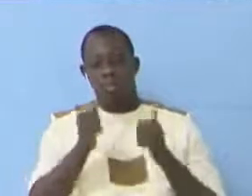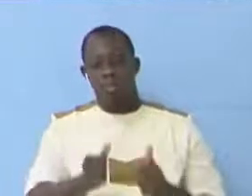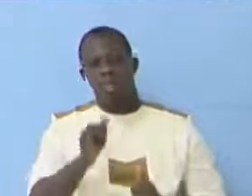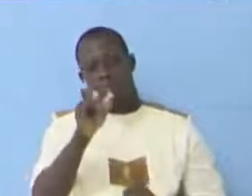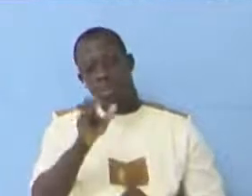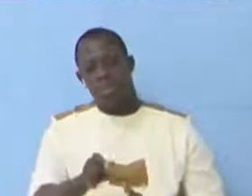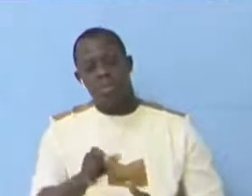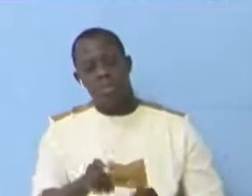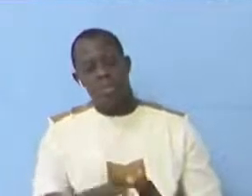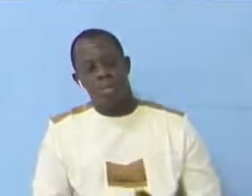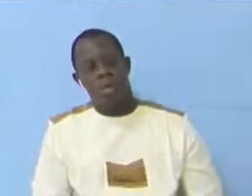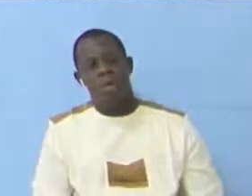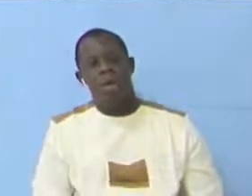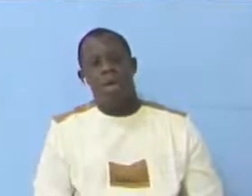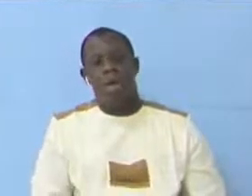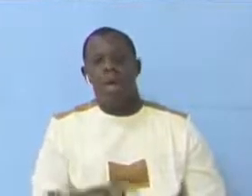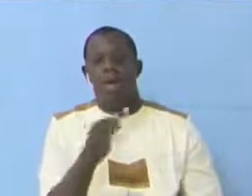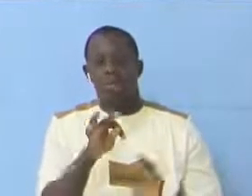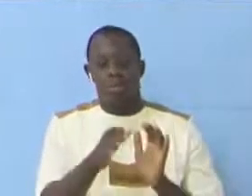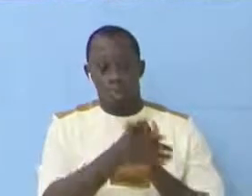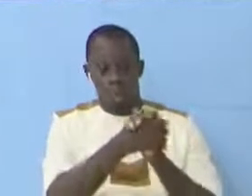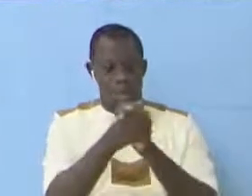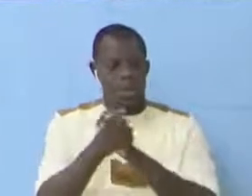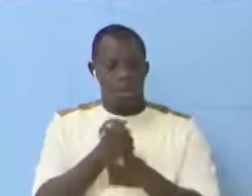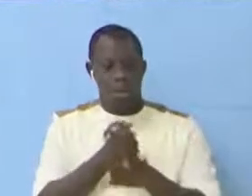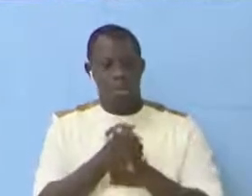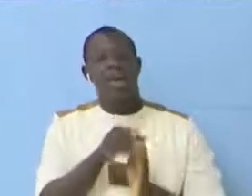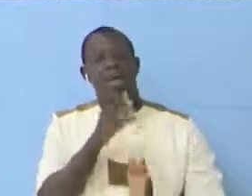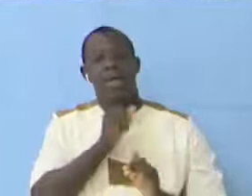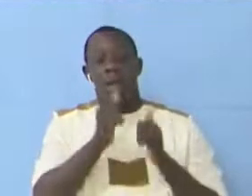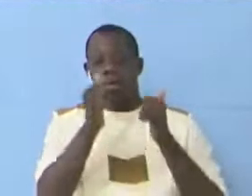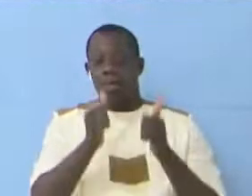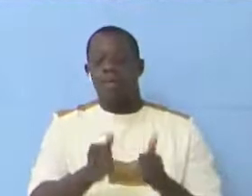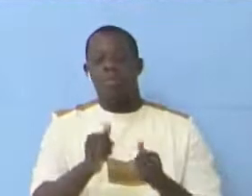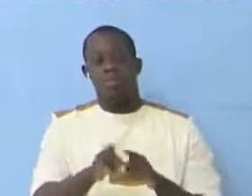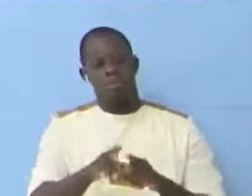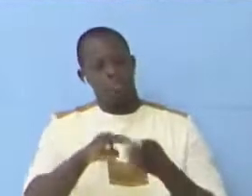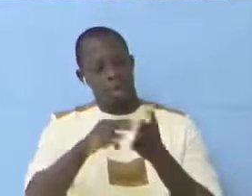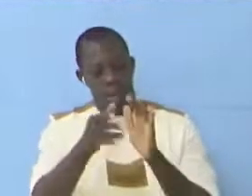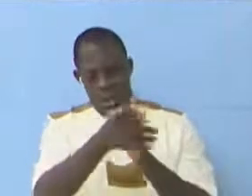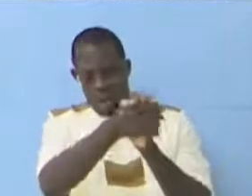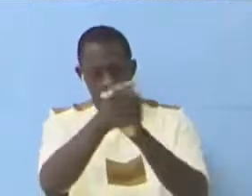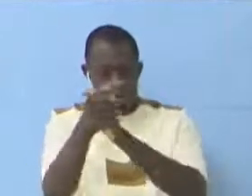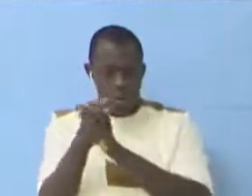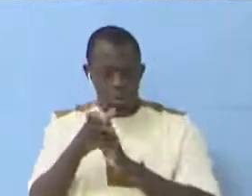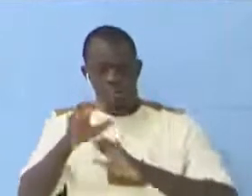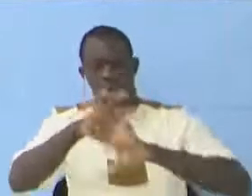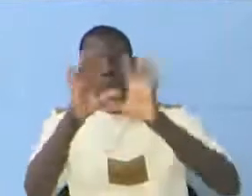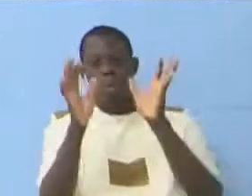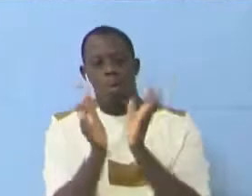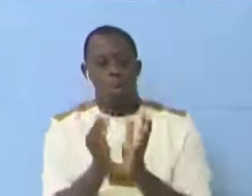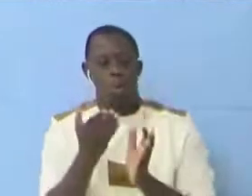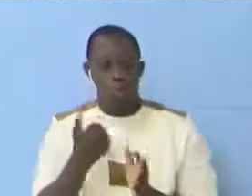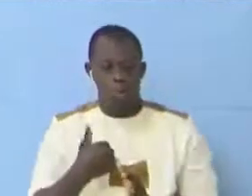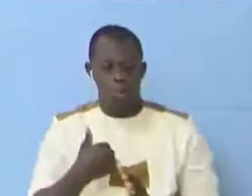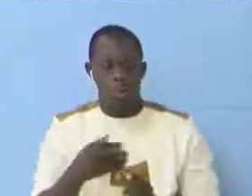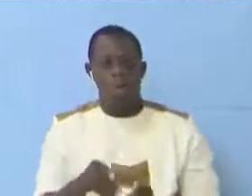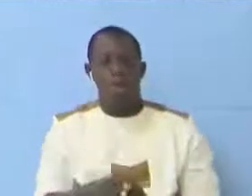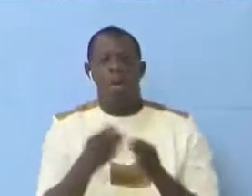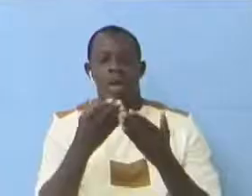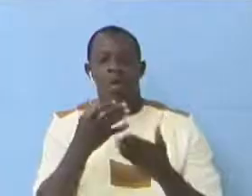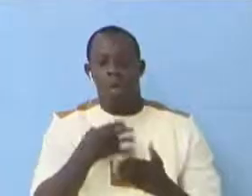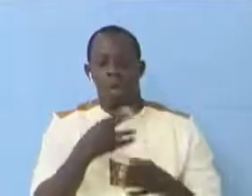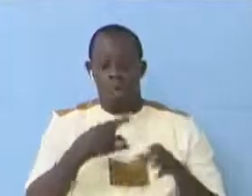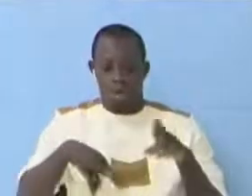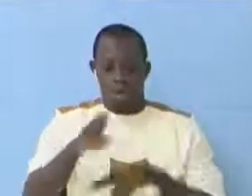chairman. suñ ko nuyoo rek yóbbaale na ñëpp. When greeting chairman, it means we have greeted everyone. waaye dañ bëgg a